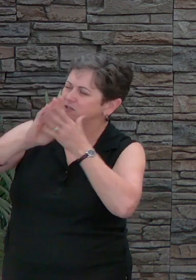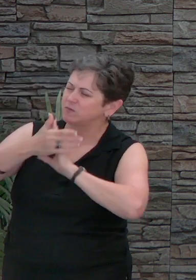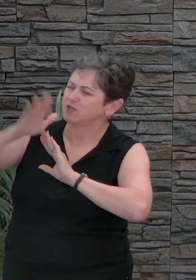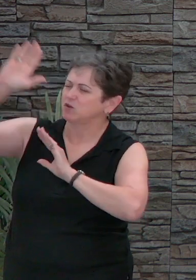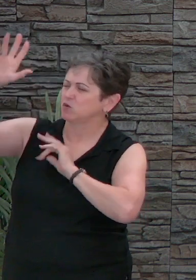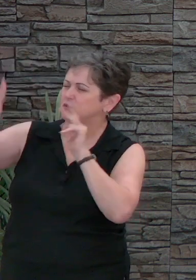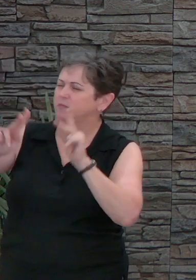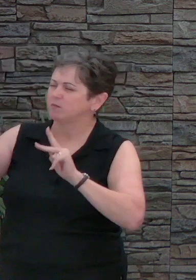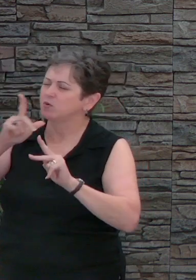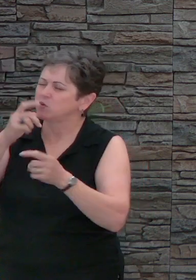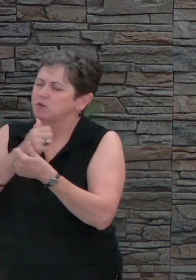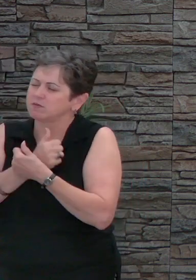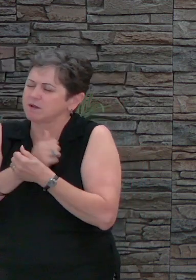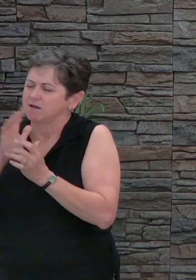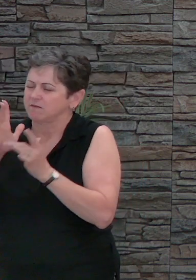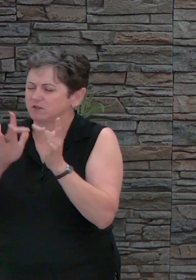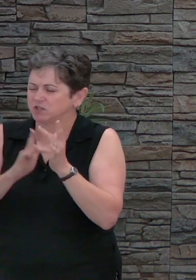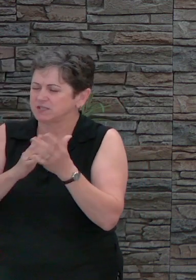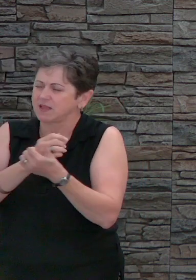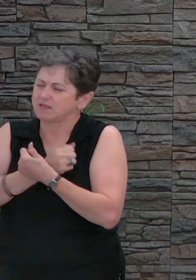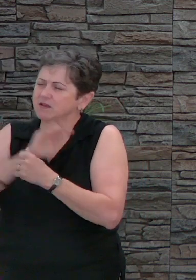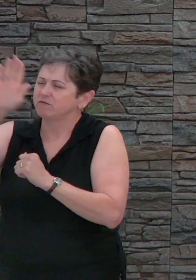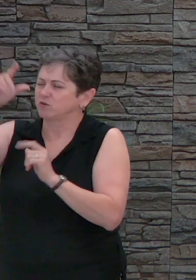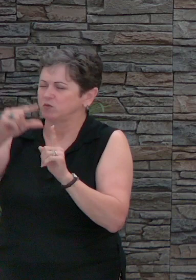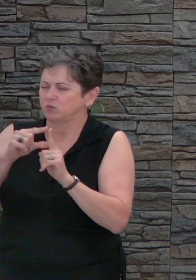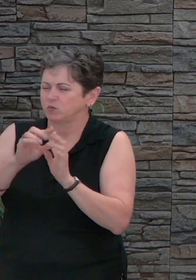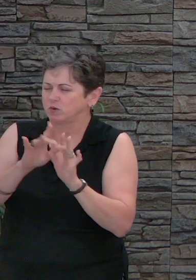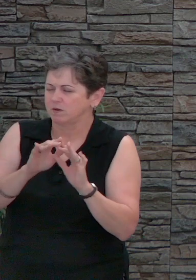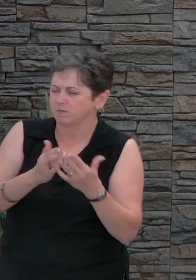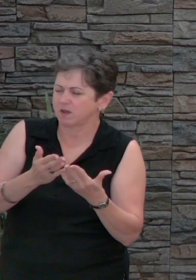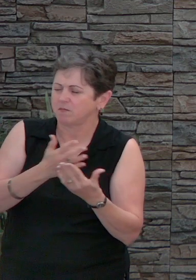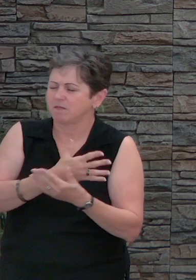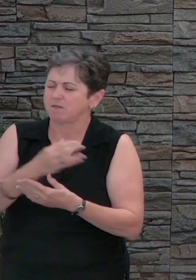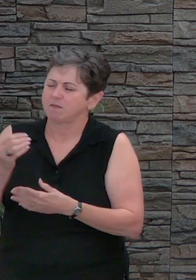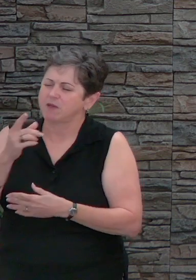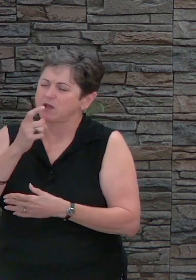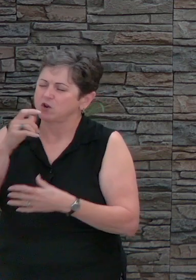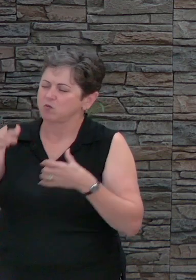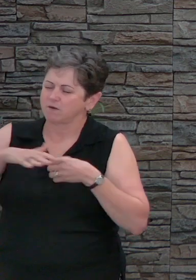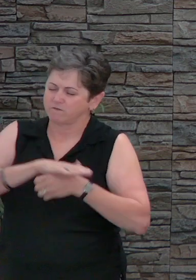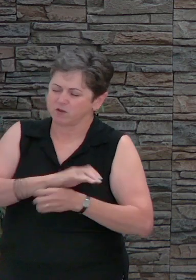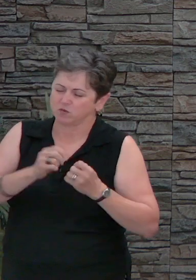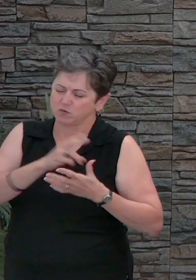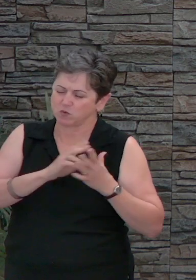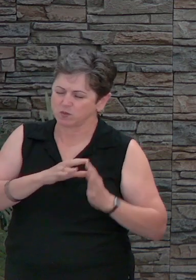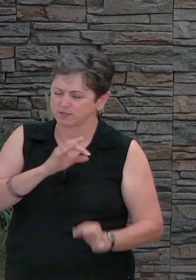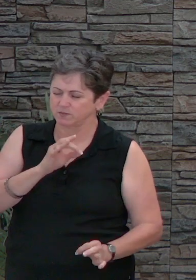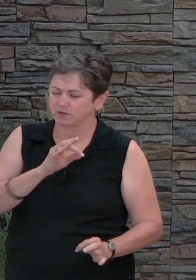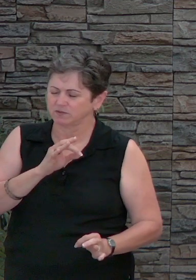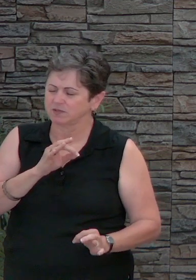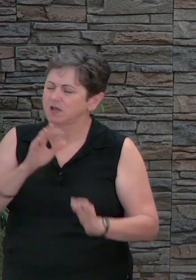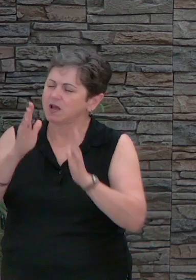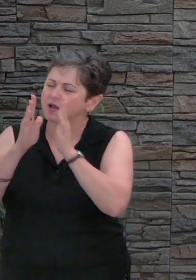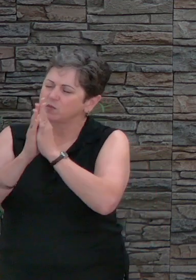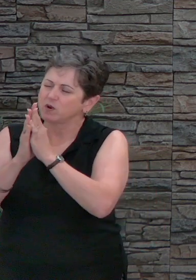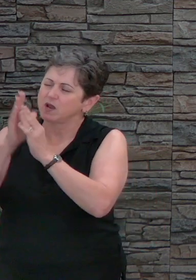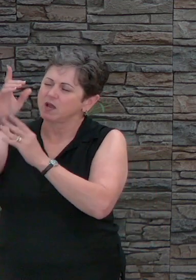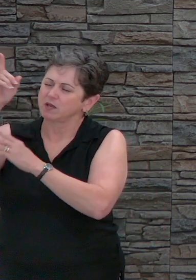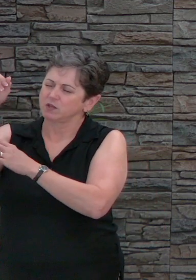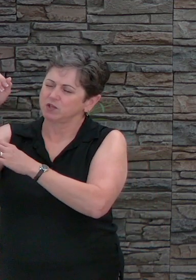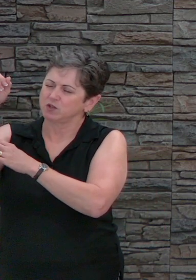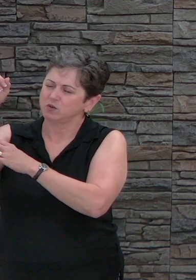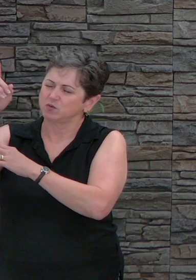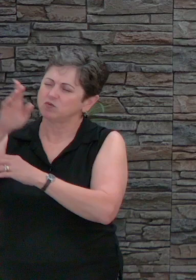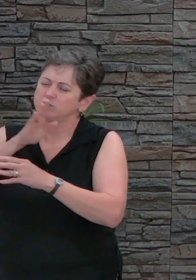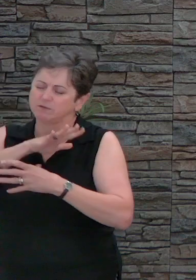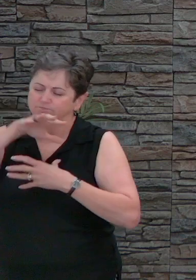that love Jesus and love your word, and Father, that are filled with the Holy Spirit. And Father, I pray that you'll just